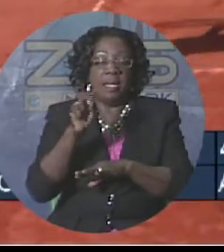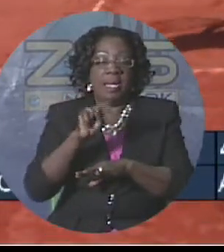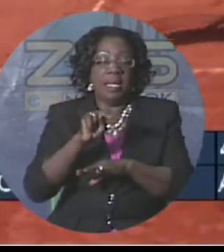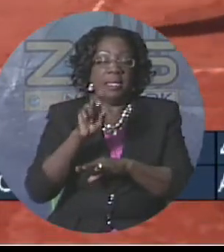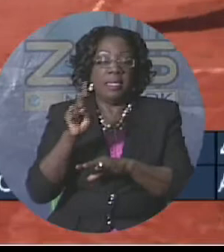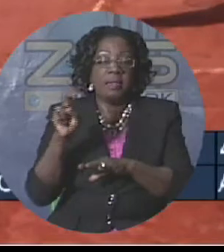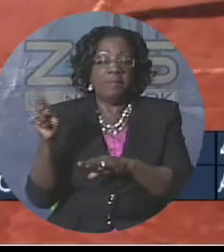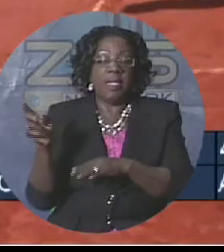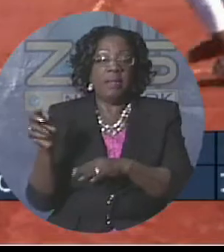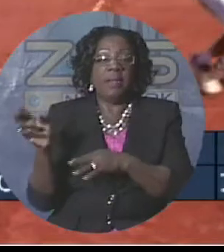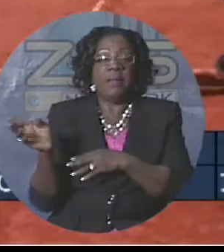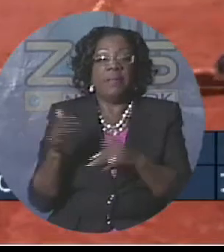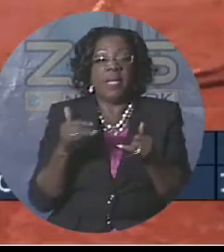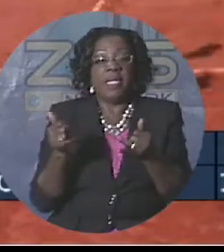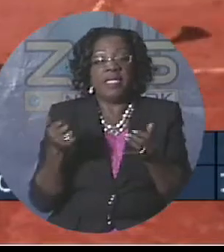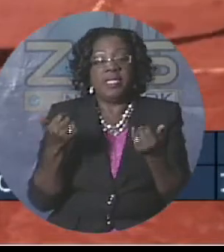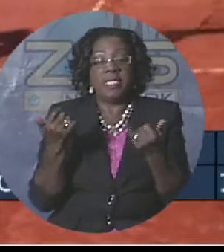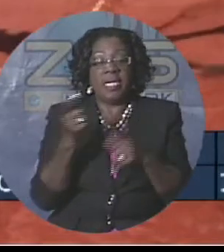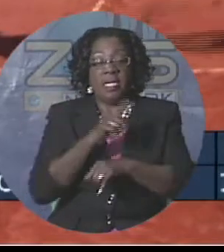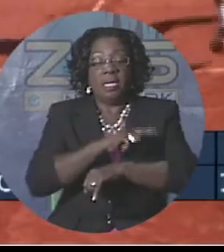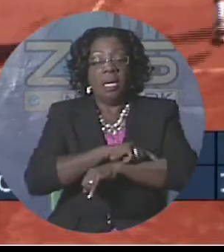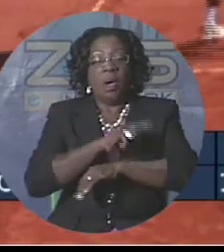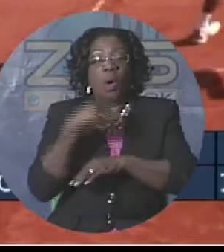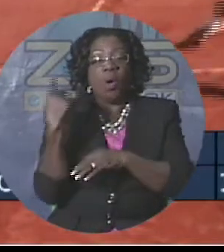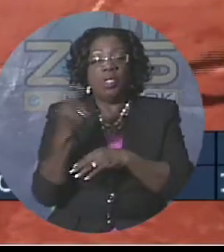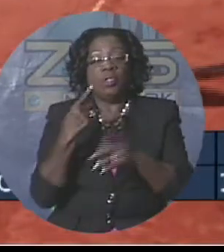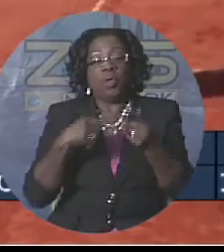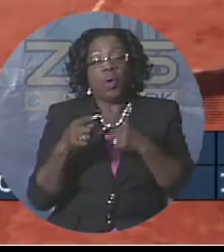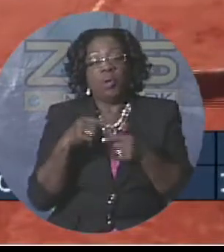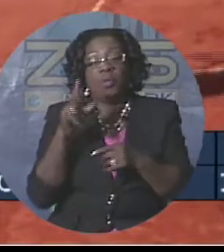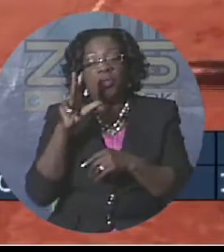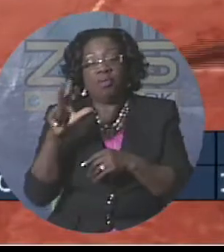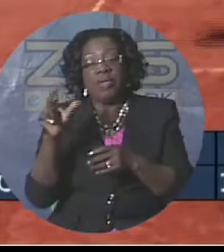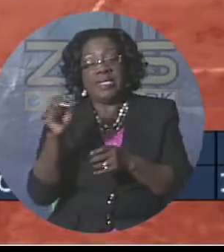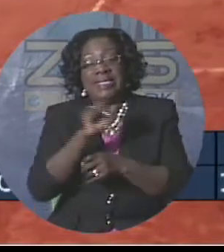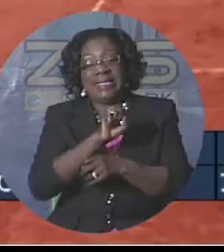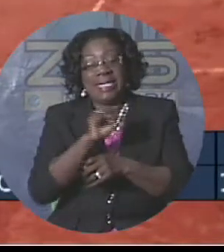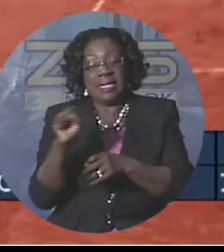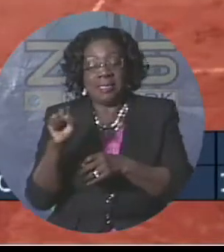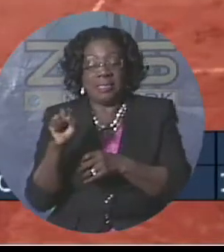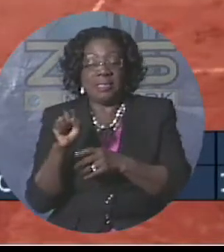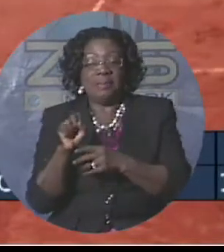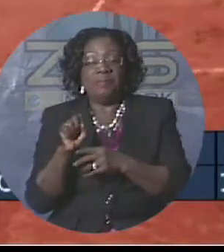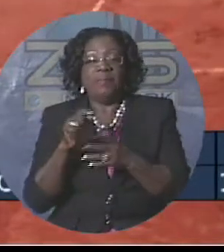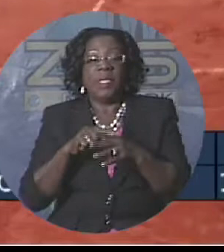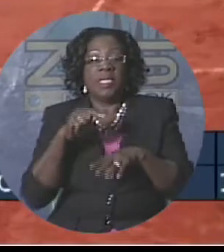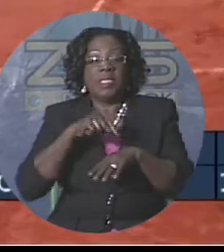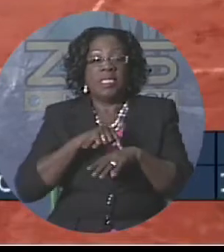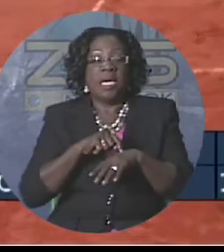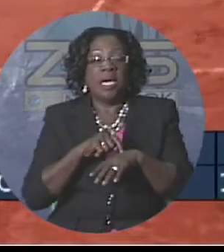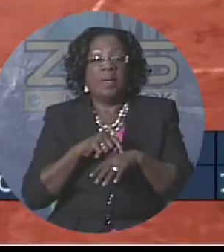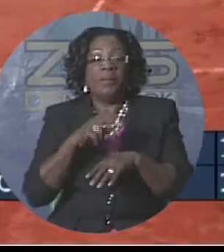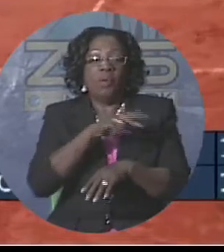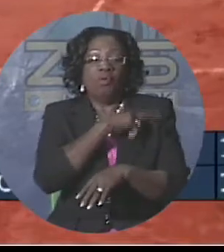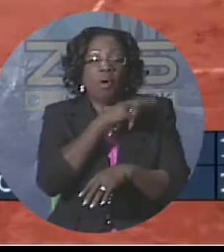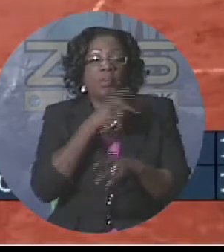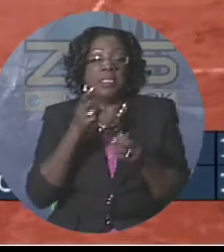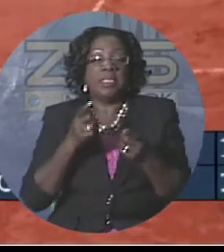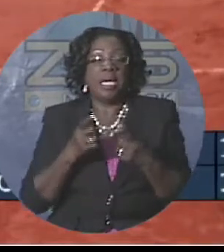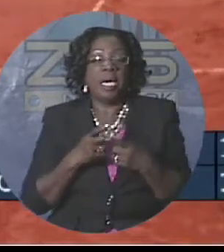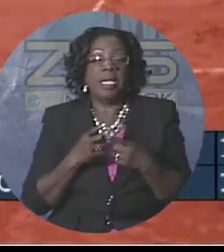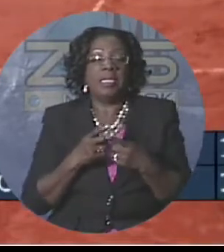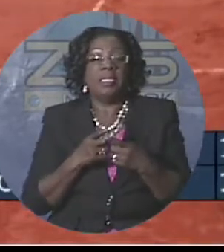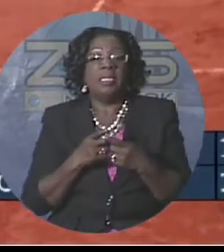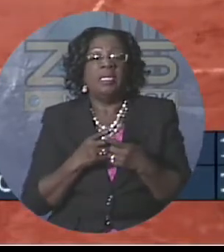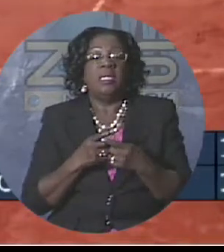singles match the day before, this one also going the three-set distance. This time around, though, Roberts had to battle